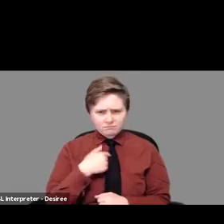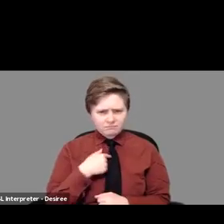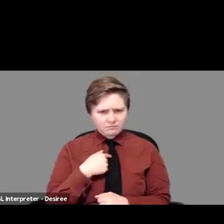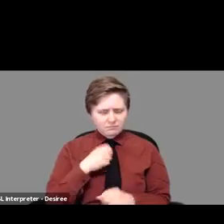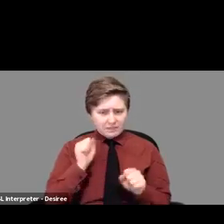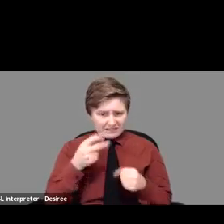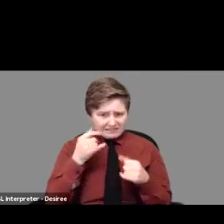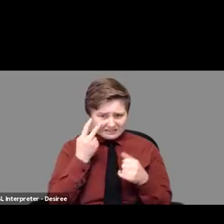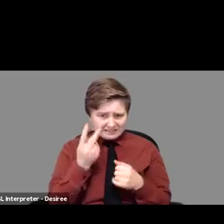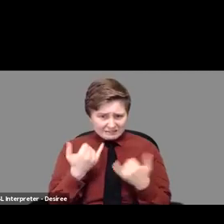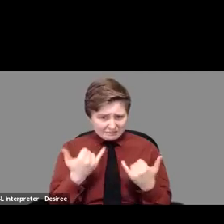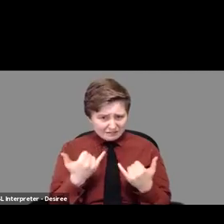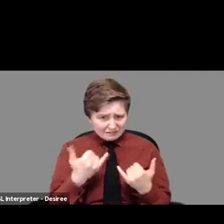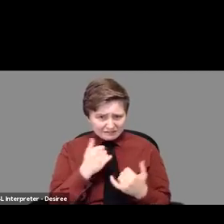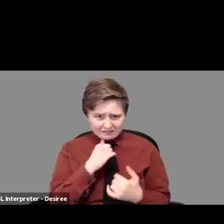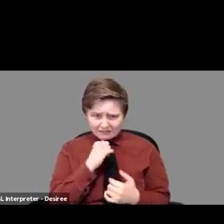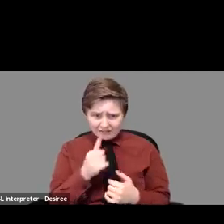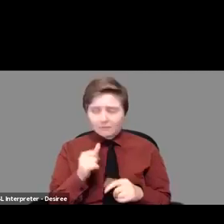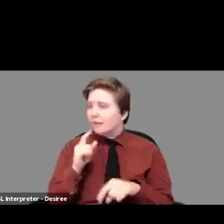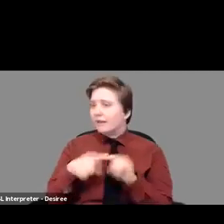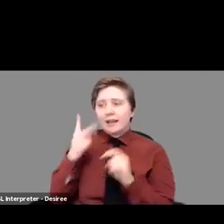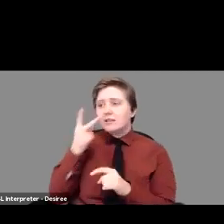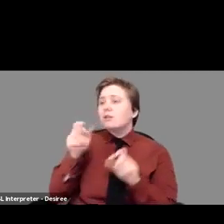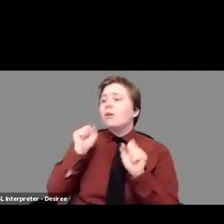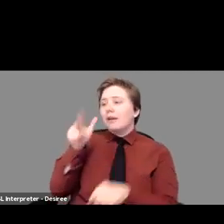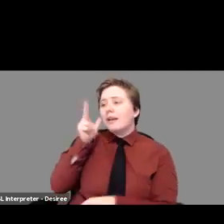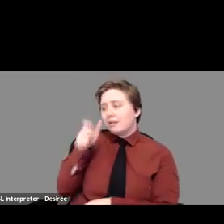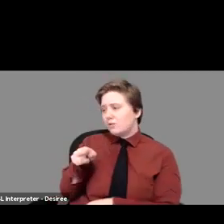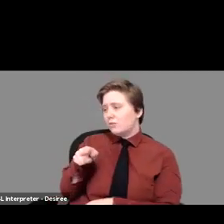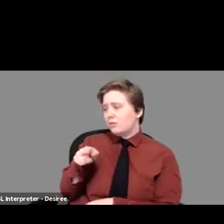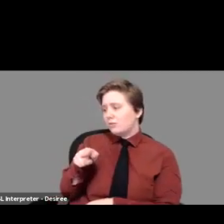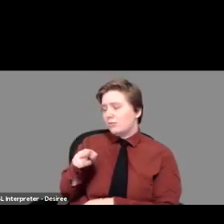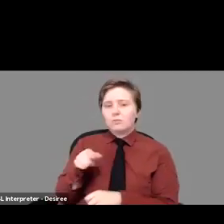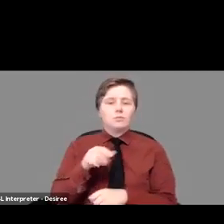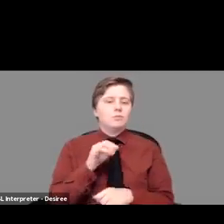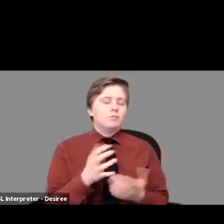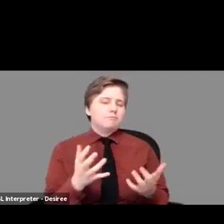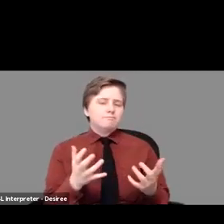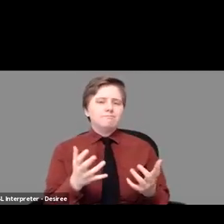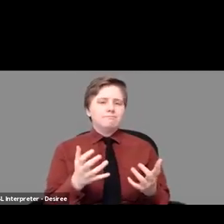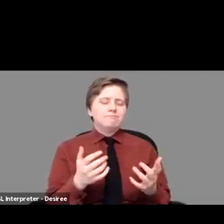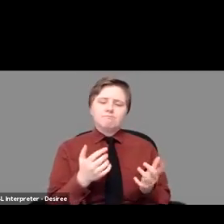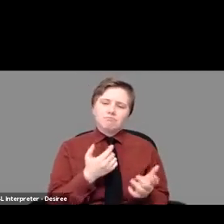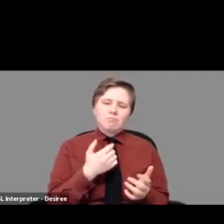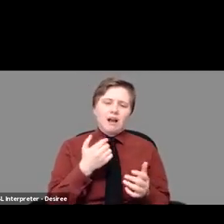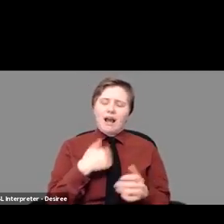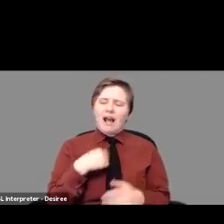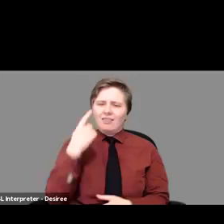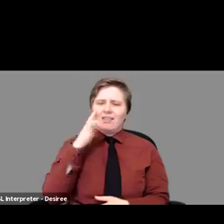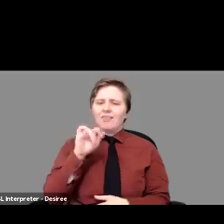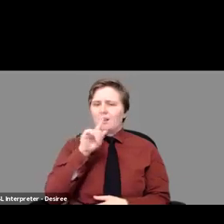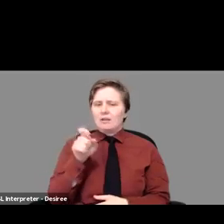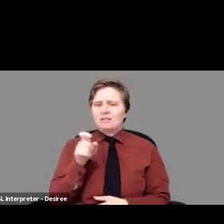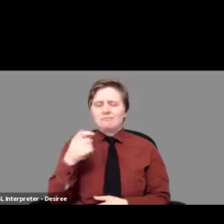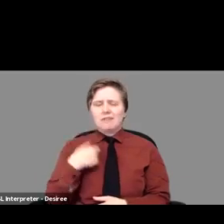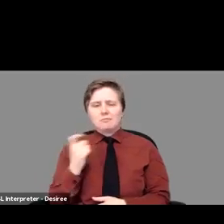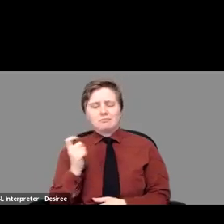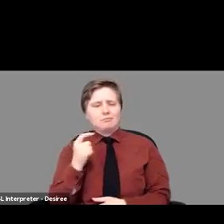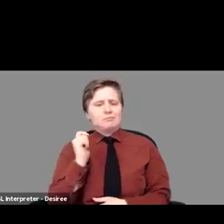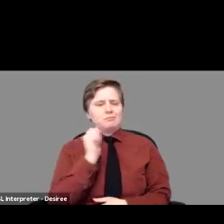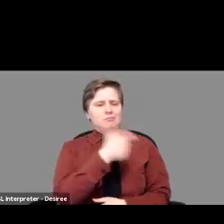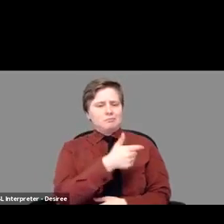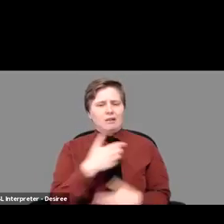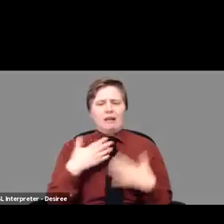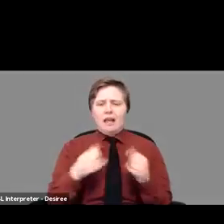Can you still see me or not? Can't see you, but we can hear you, Mayor. Okay. I would defer that question to the health